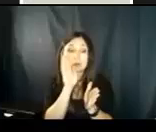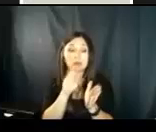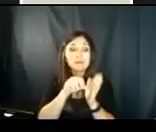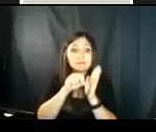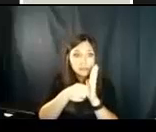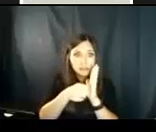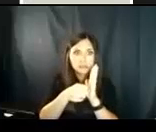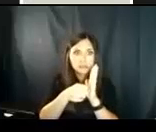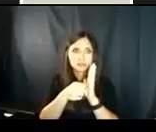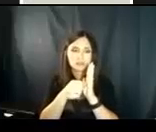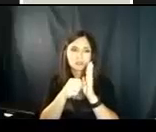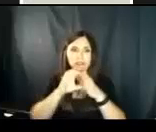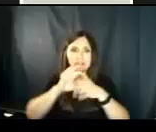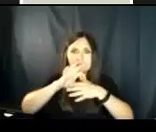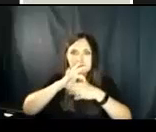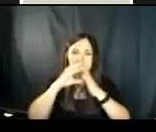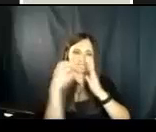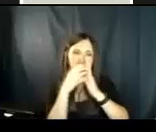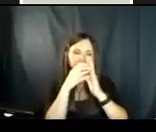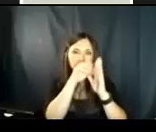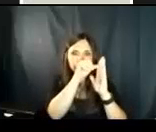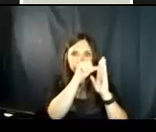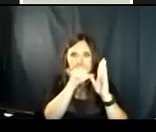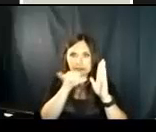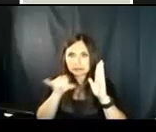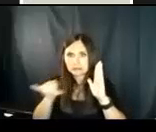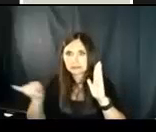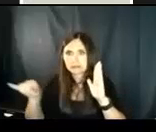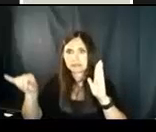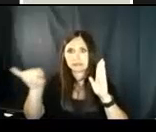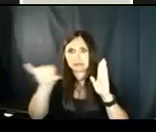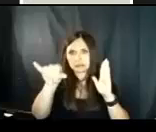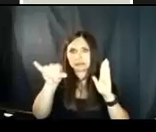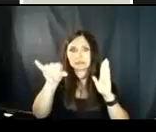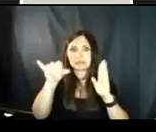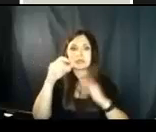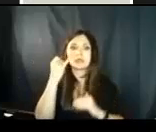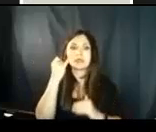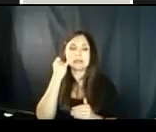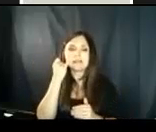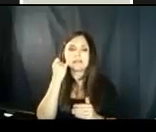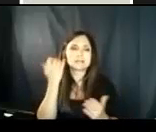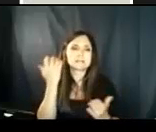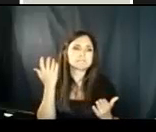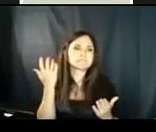emphasize content in a color, keep it consistent throughout your course. So if you are making